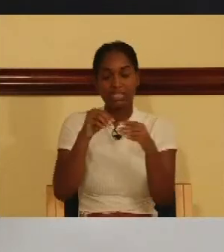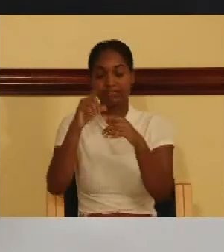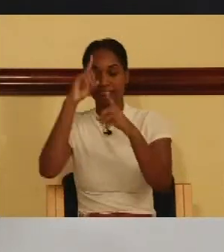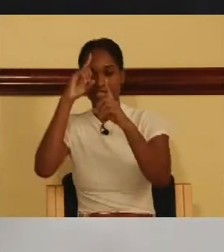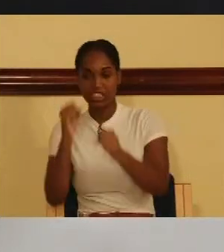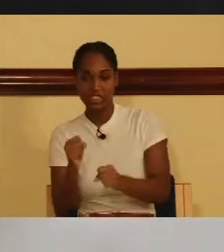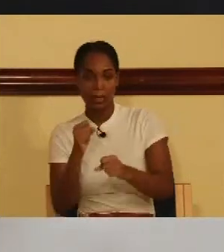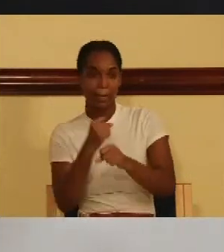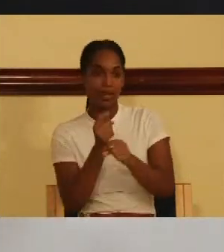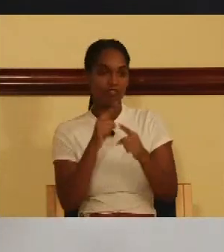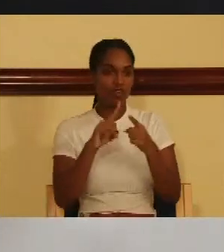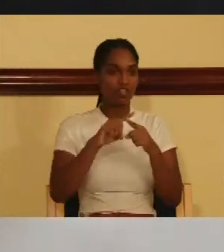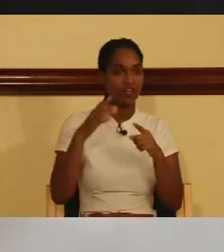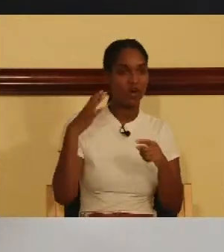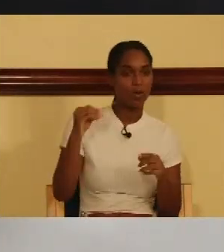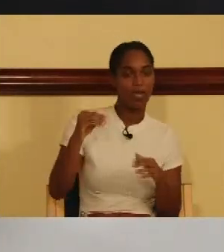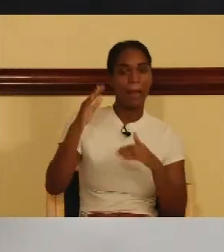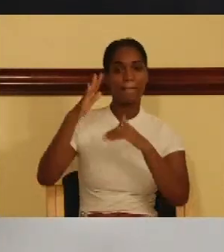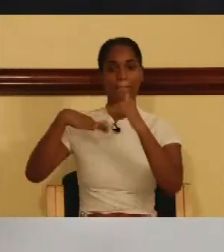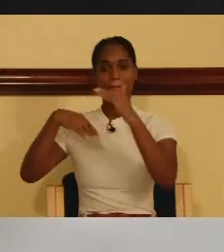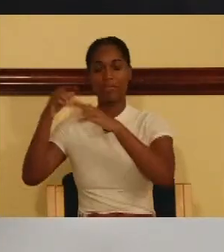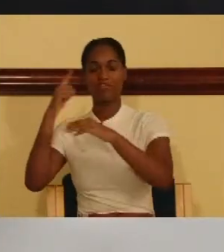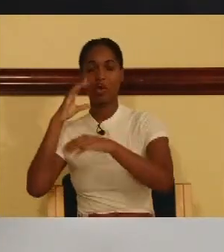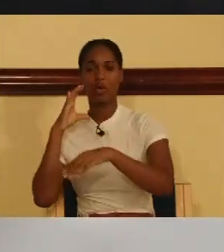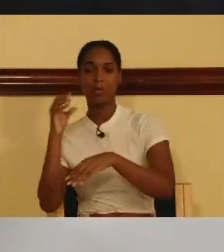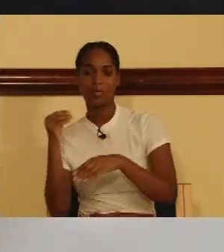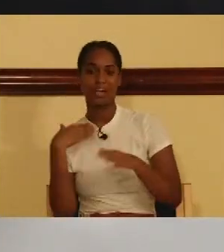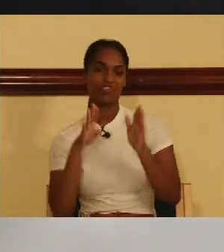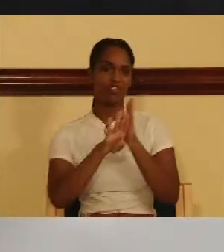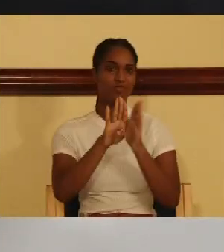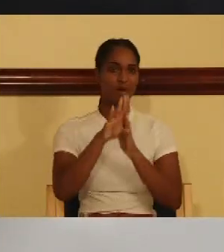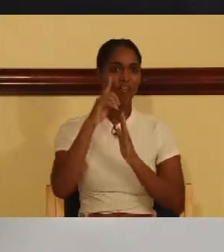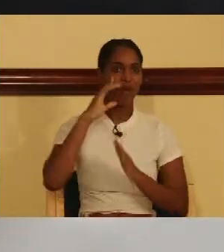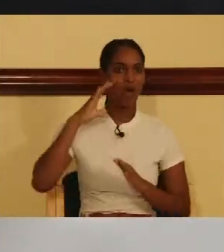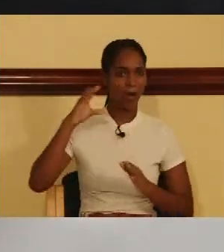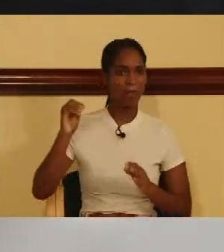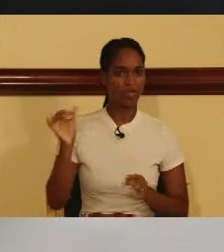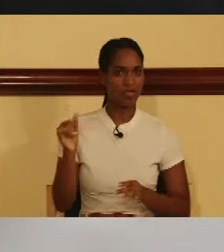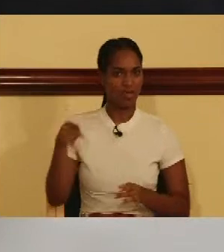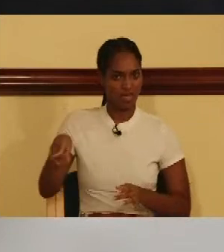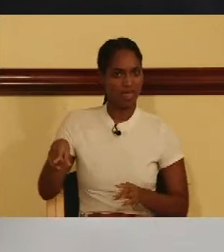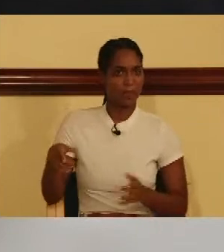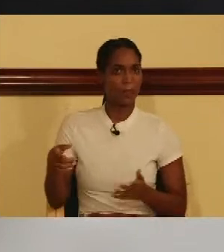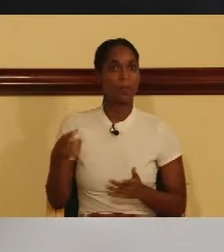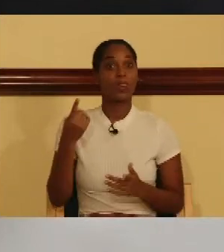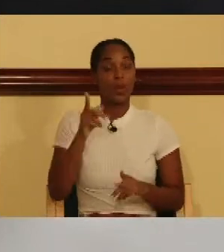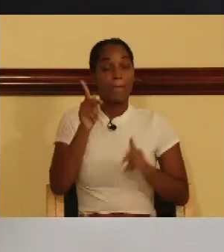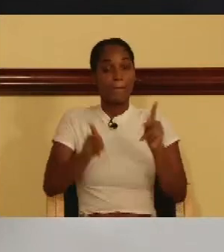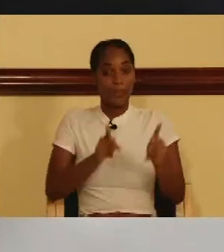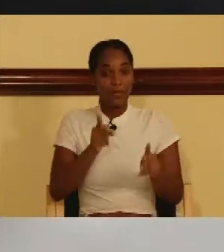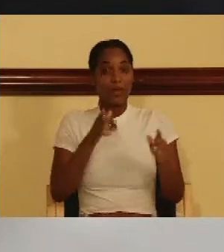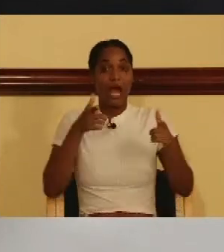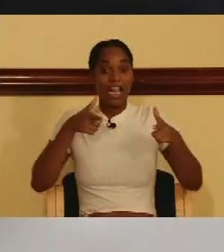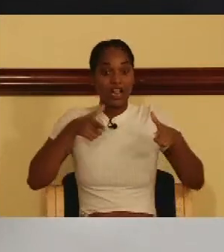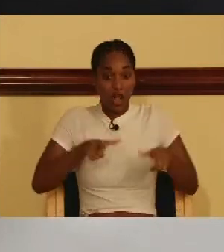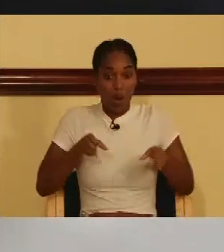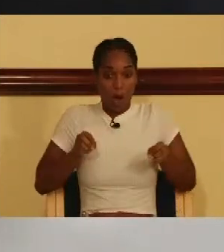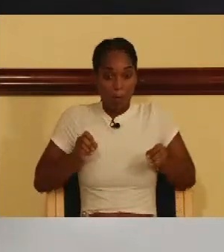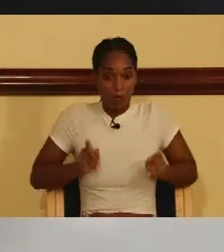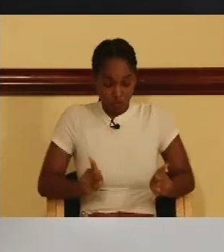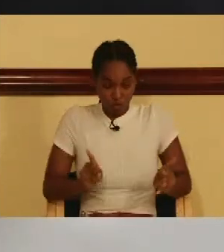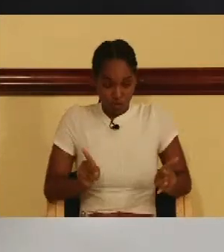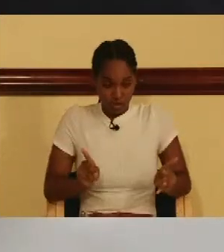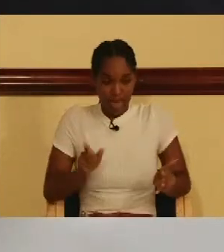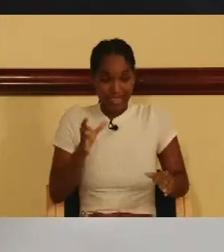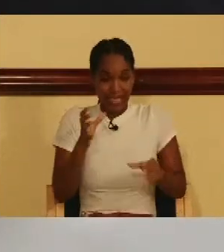making of the companies and the building up of the companies and the development of companies. And once persons are allowed the opportunity and they get their